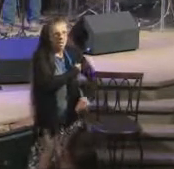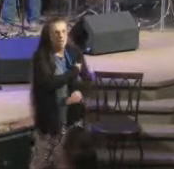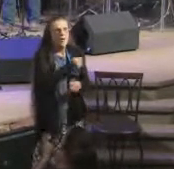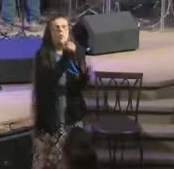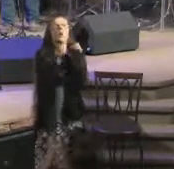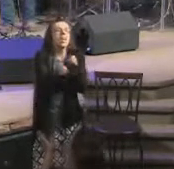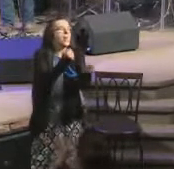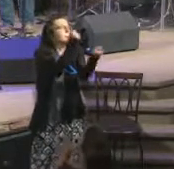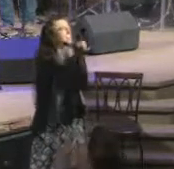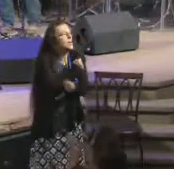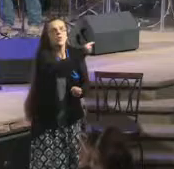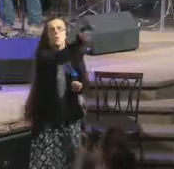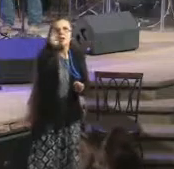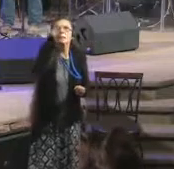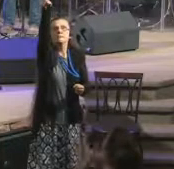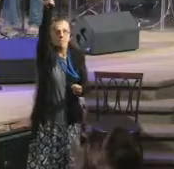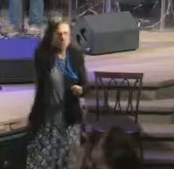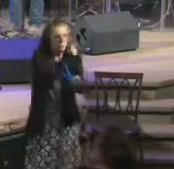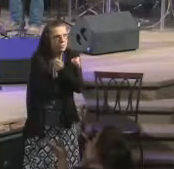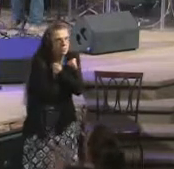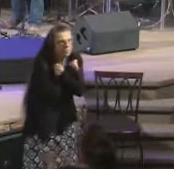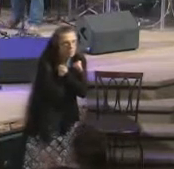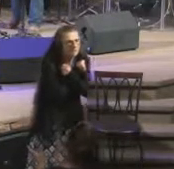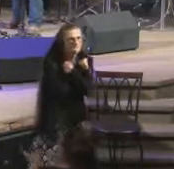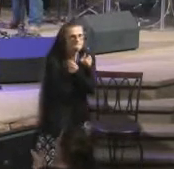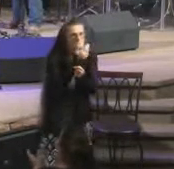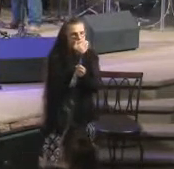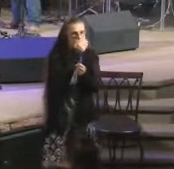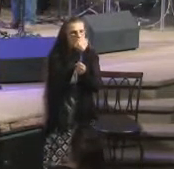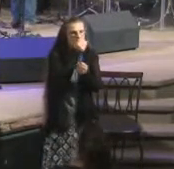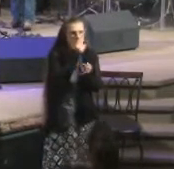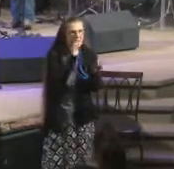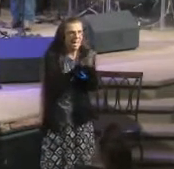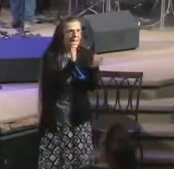loved. We are loved beyond our failures.